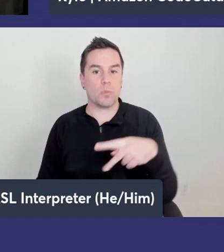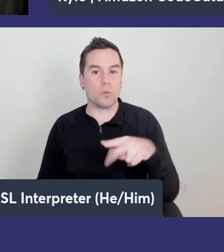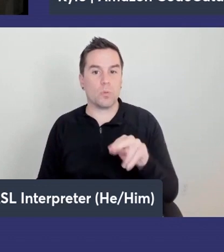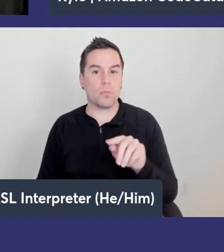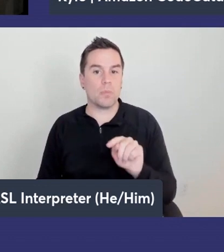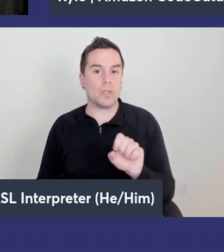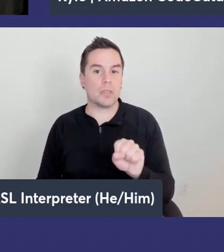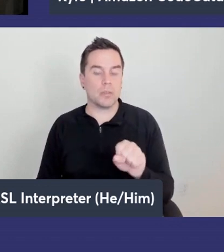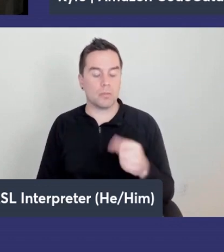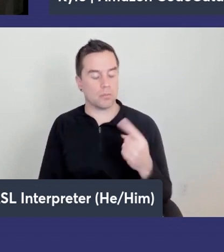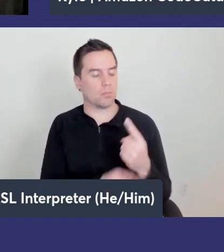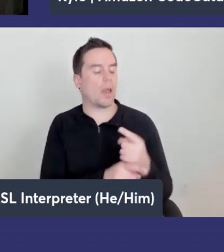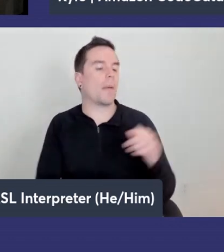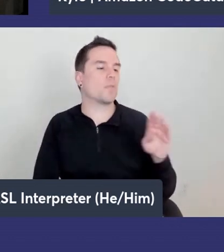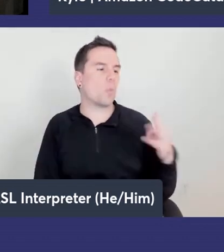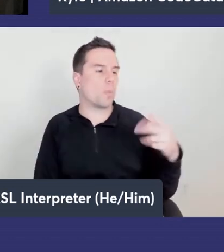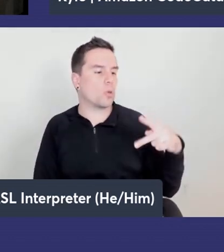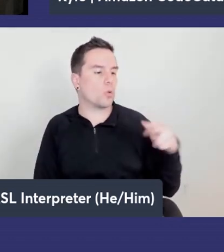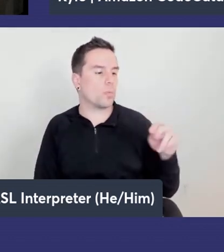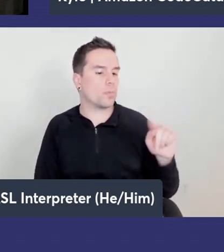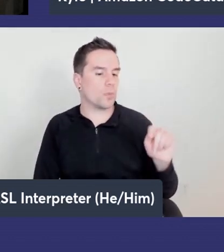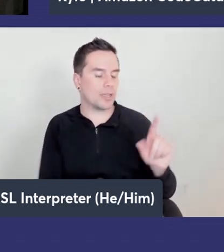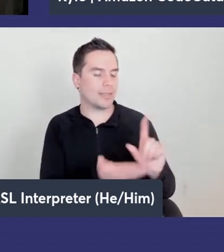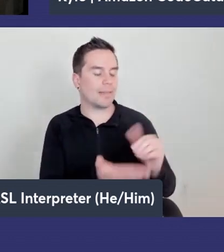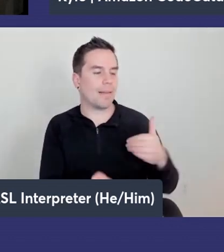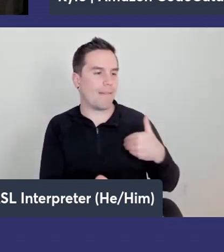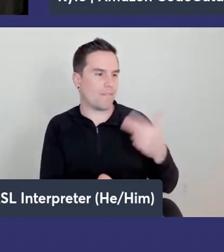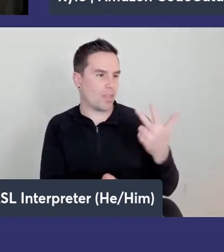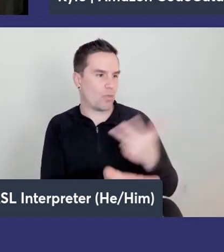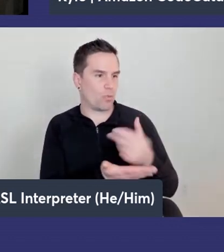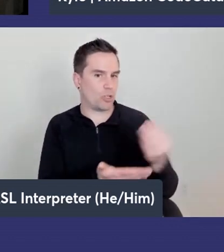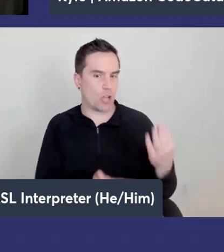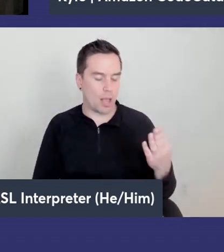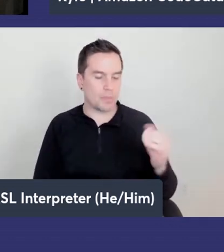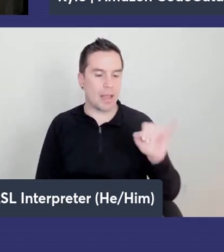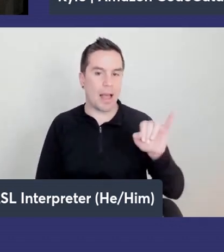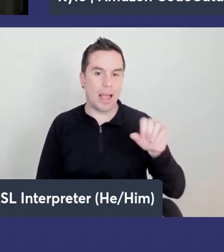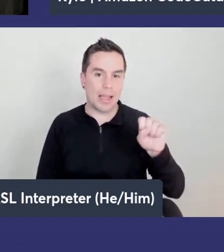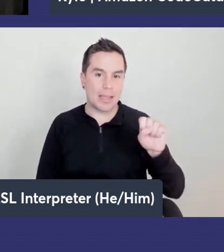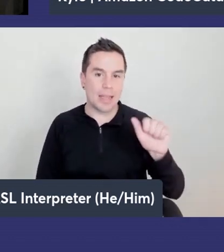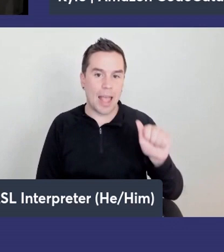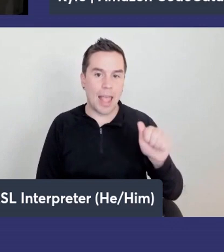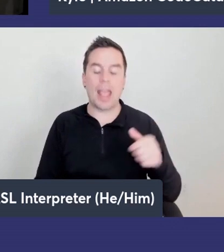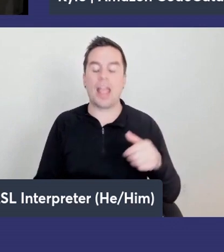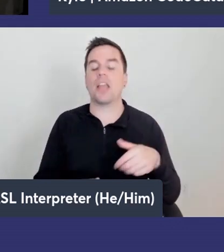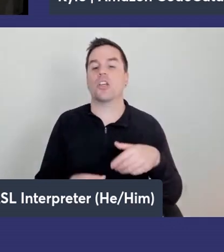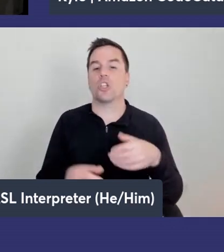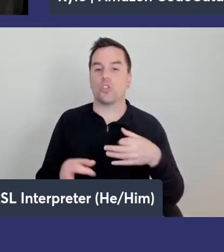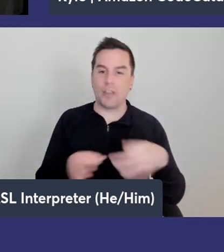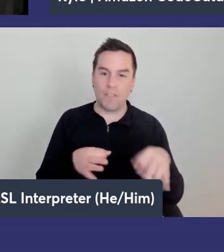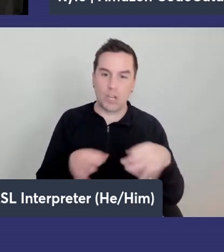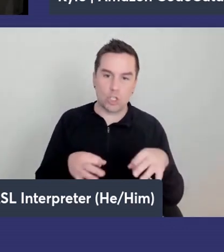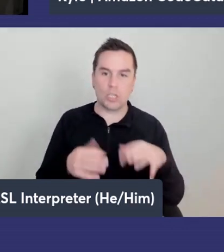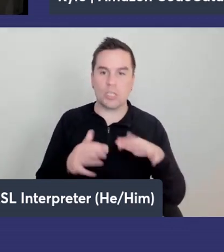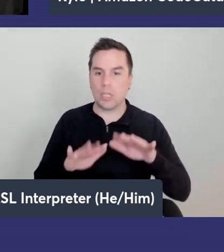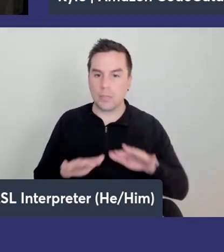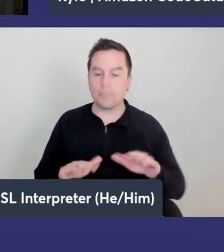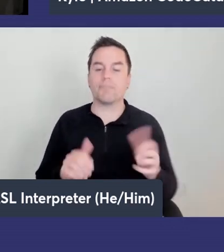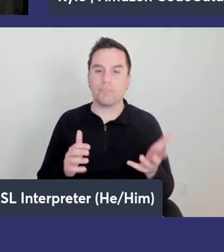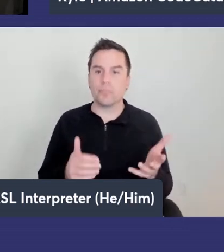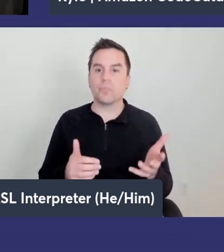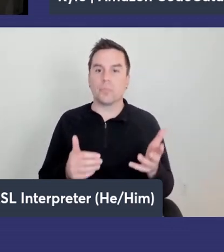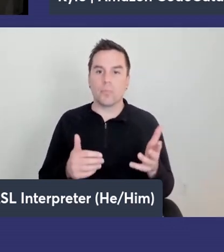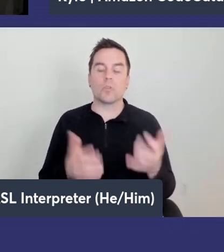blueprints as doing kind of three jobs. It's your IAC, it's your infrastructure, it's your definitions. And right now we're working with the AWS service teams to do